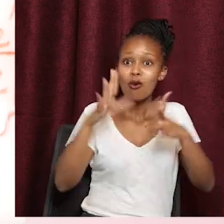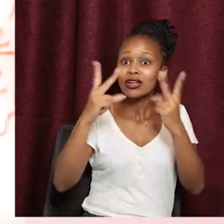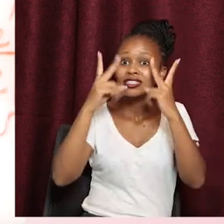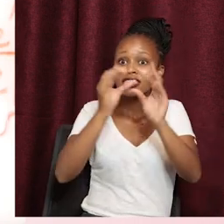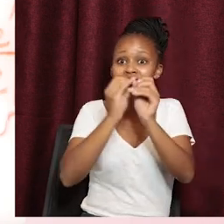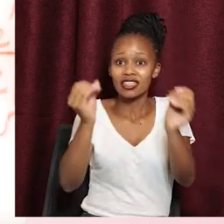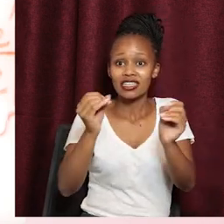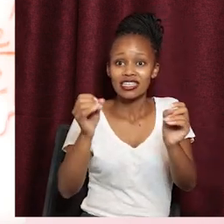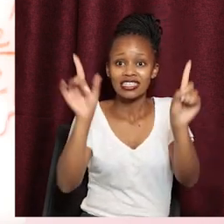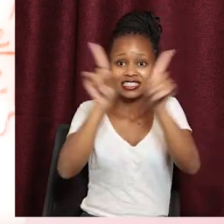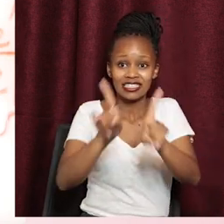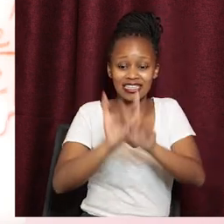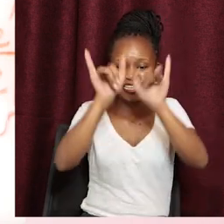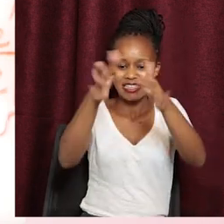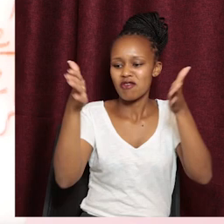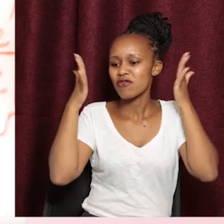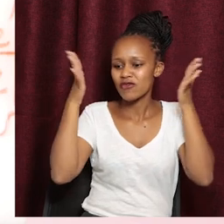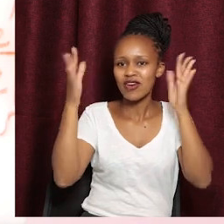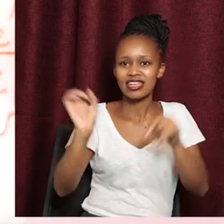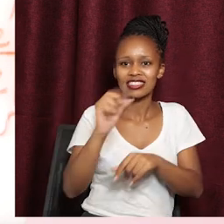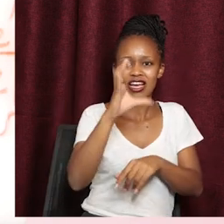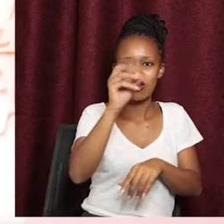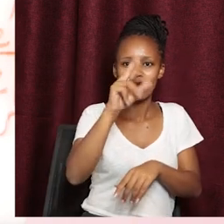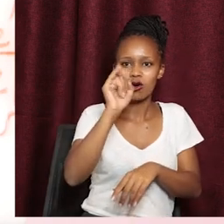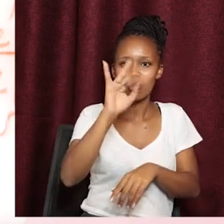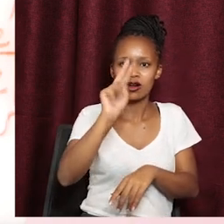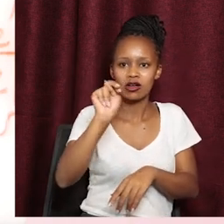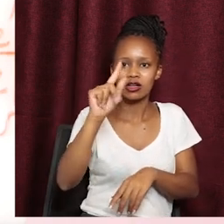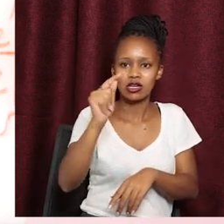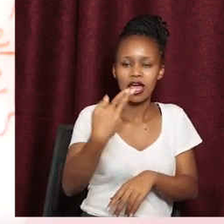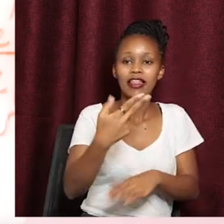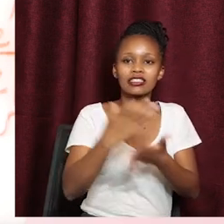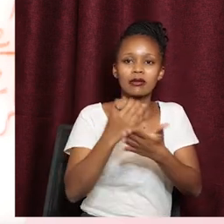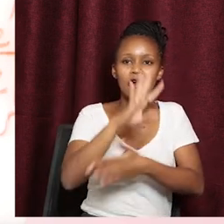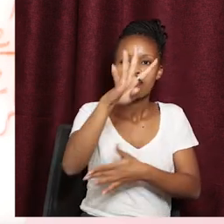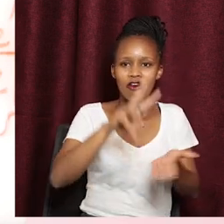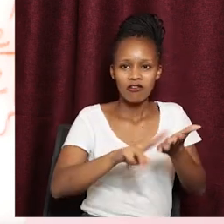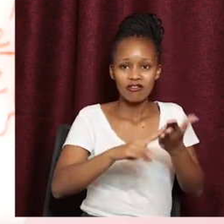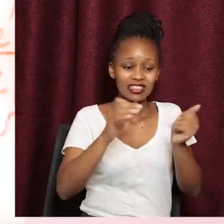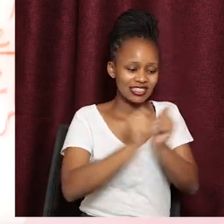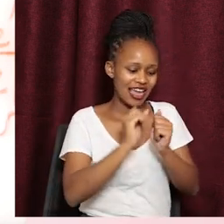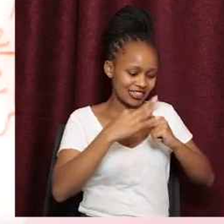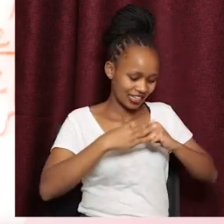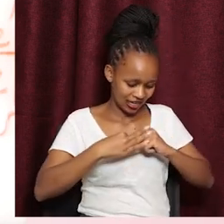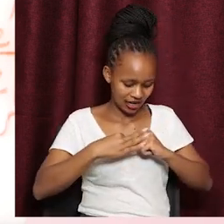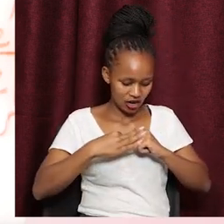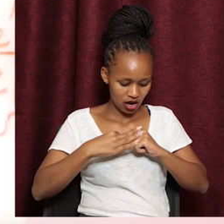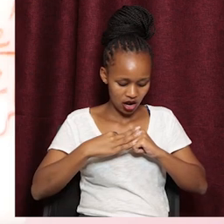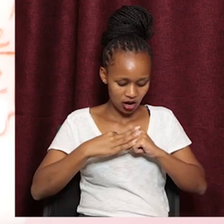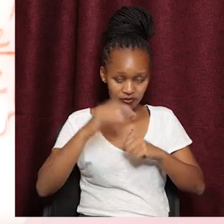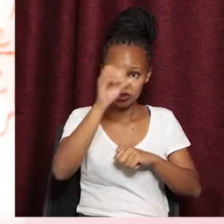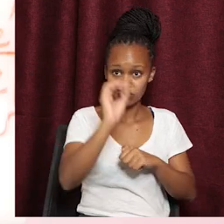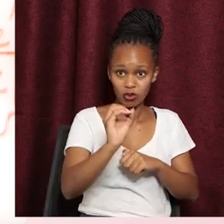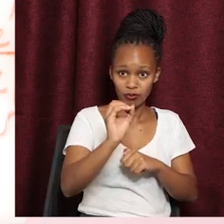eternal. 2 Corinthians chapter 4, verse 18. So the question we need to ask